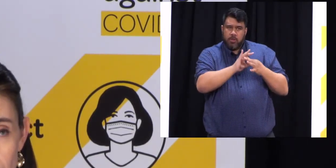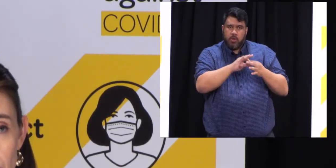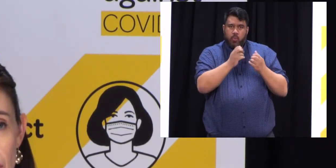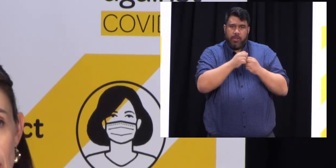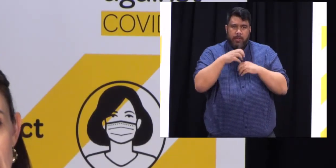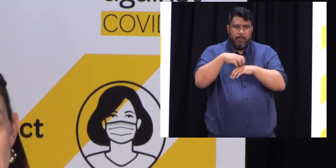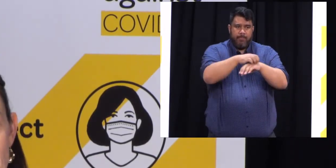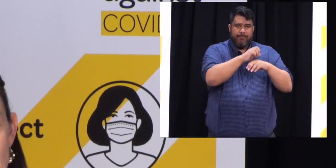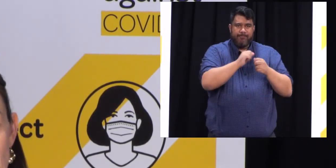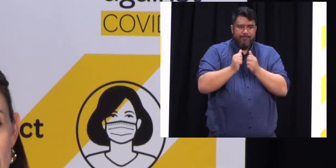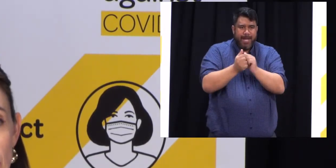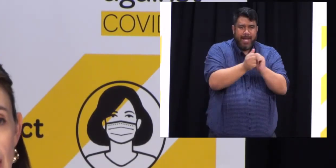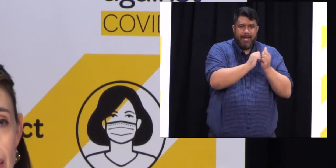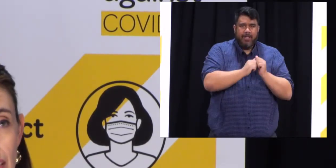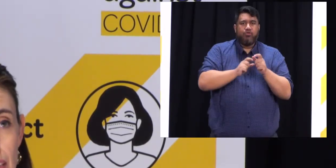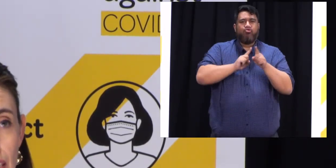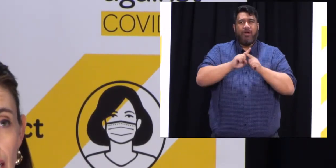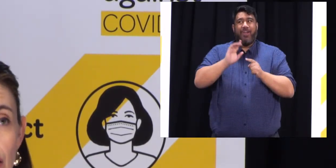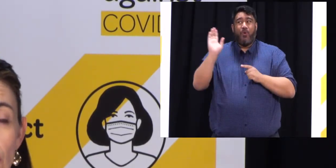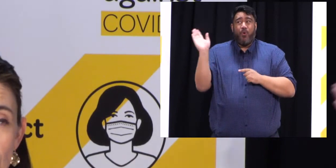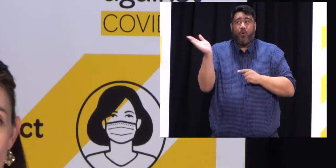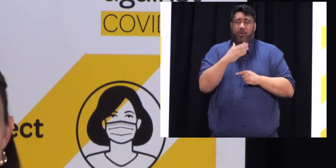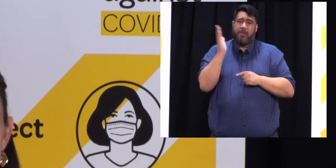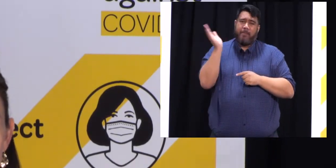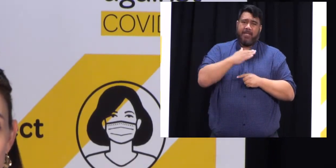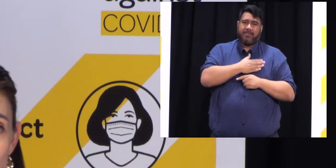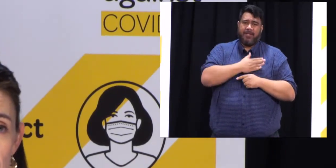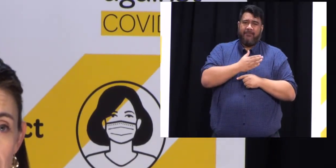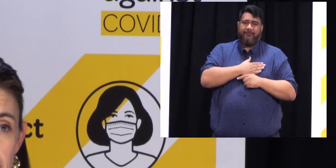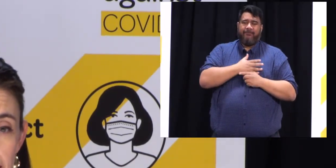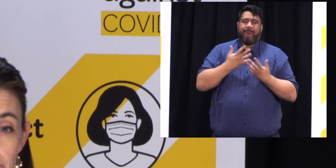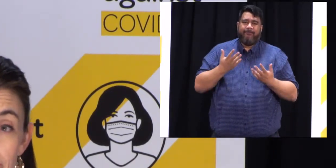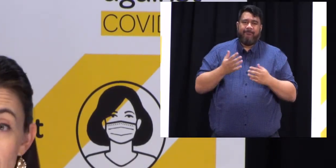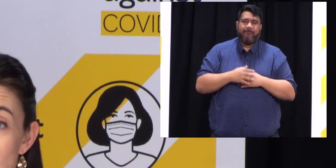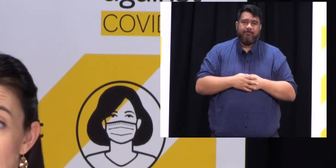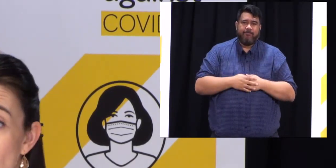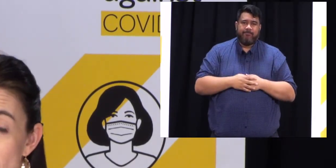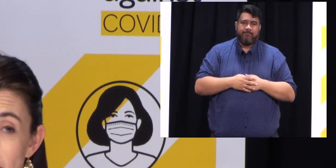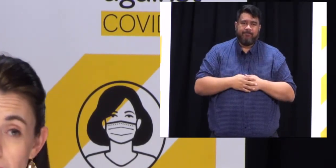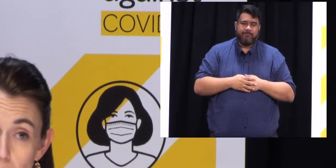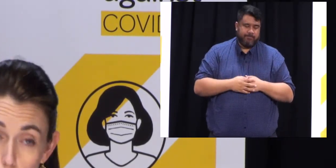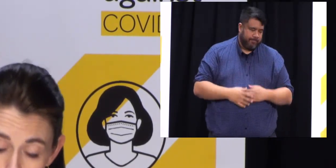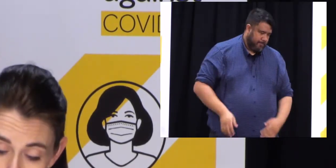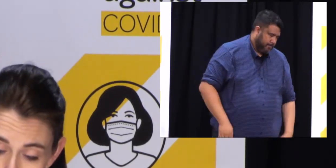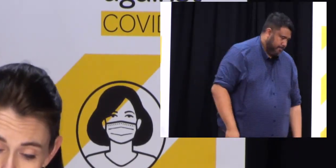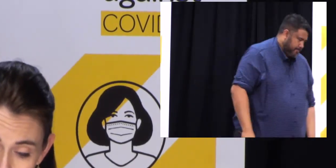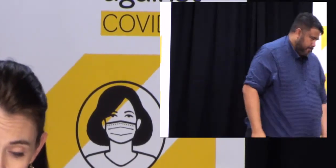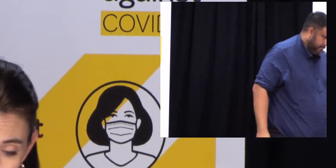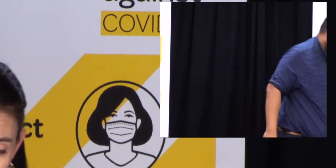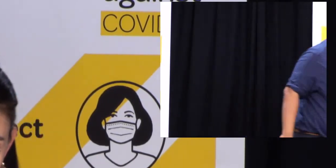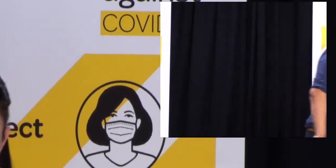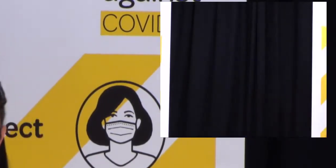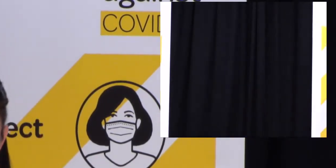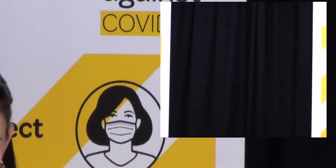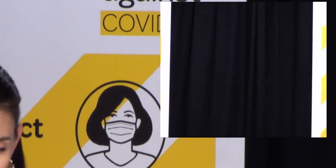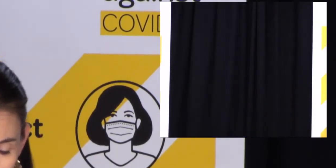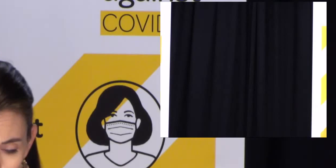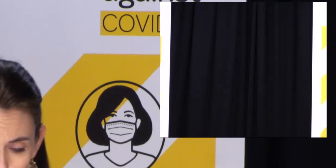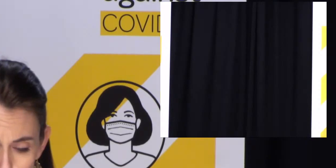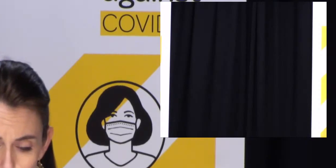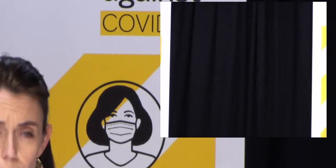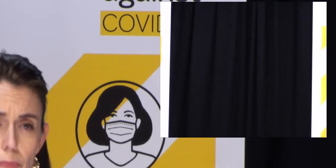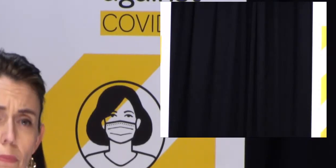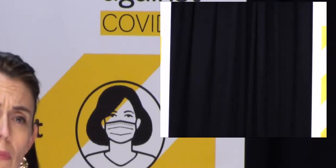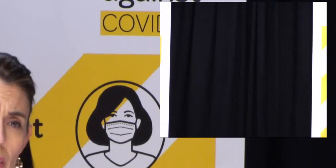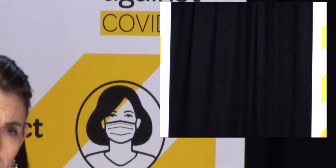partners for the safe return of New Zealanders and those who have supported New Zealand. Now, happy to take your questions. Jessica. Prime Minister, what buffer is